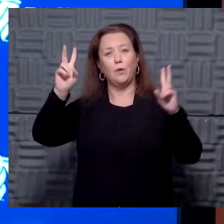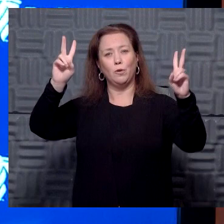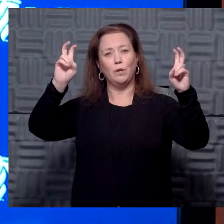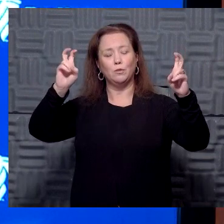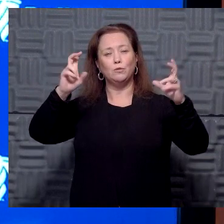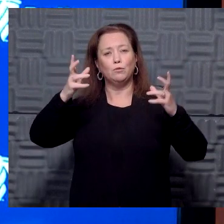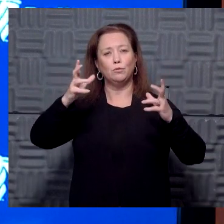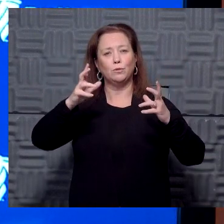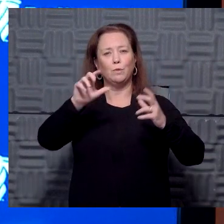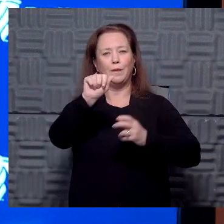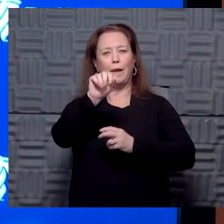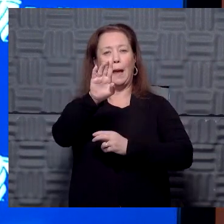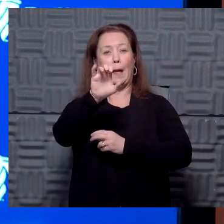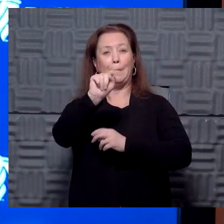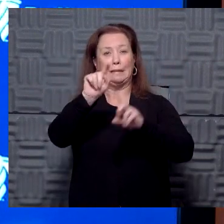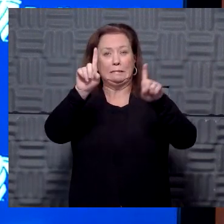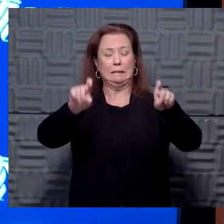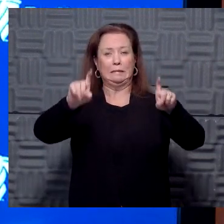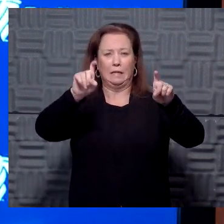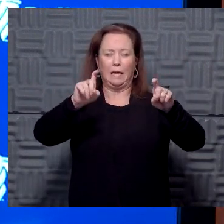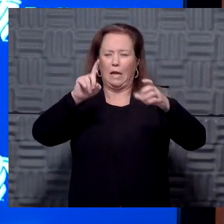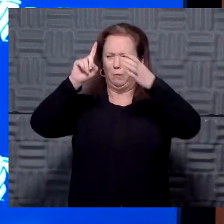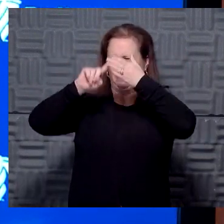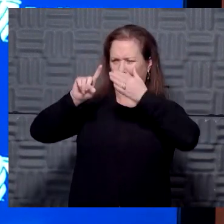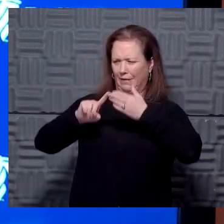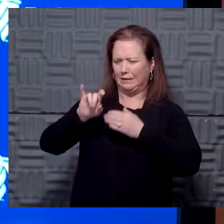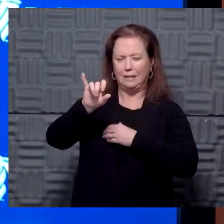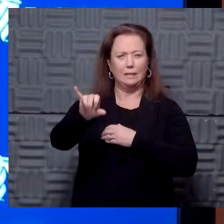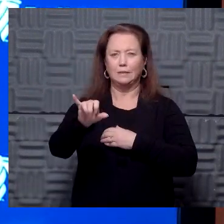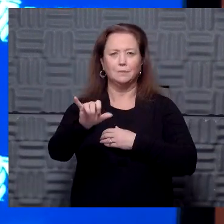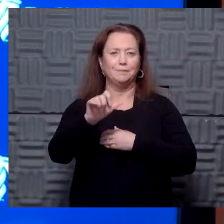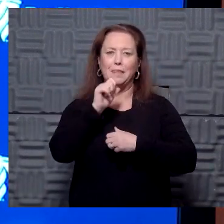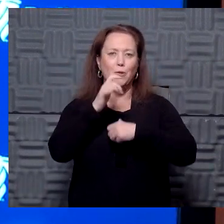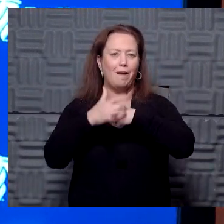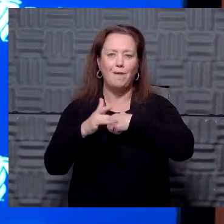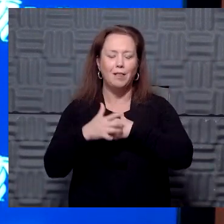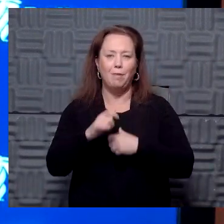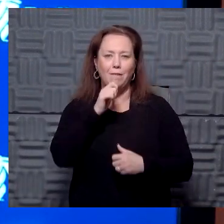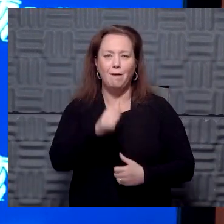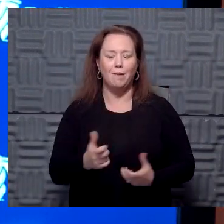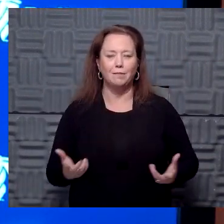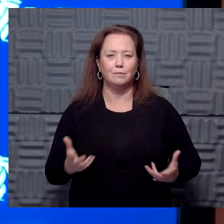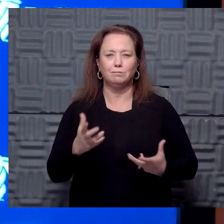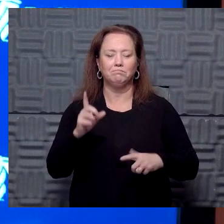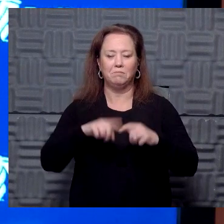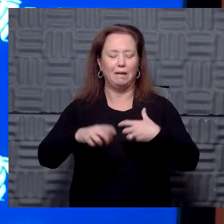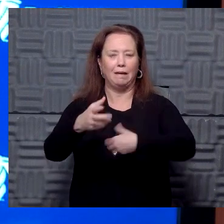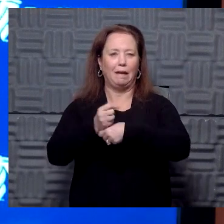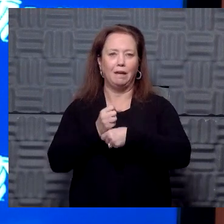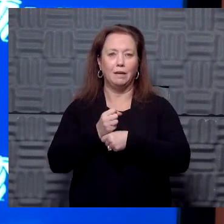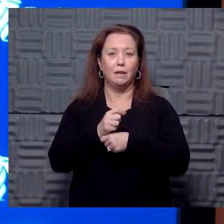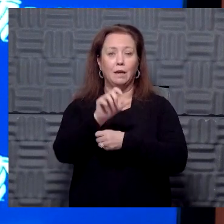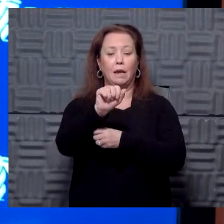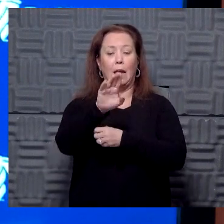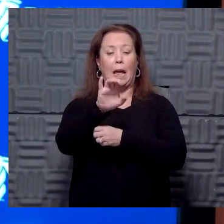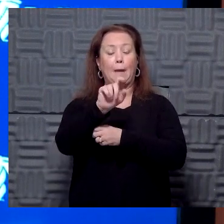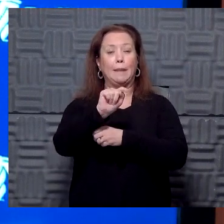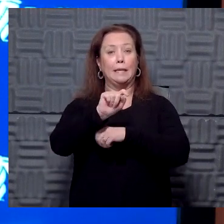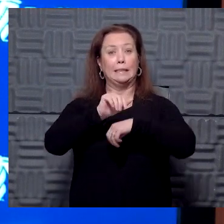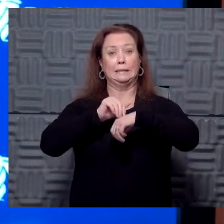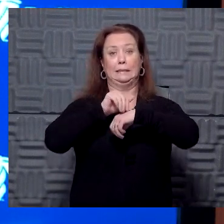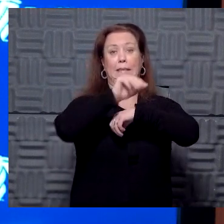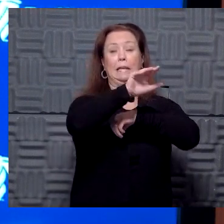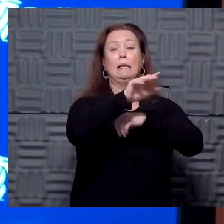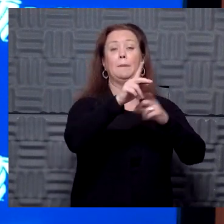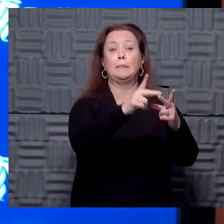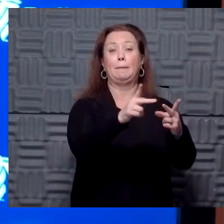those devices are, and we looked into this, they're not available. We can't get them. Abbott is deploying them to